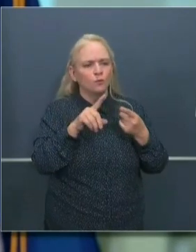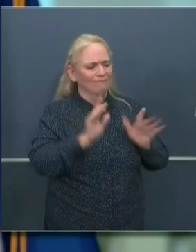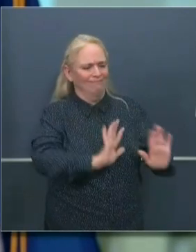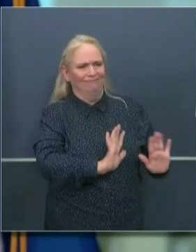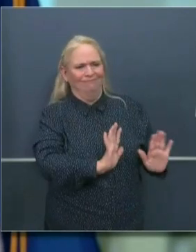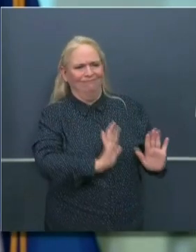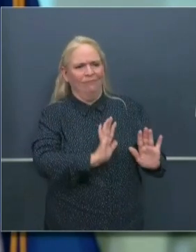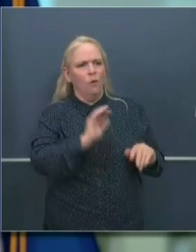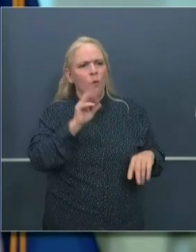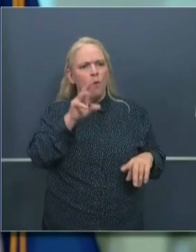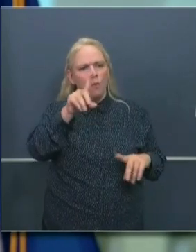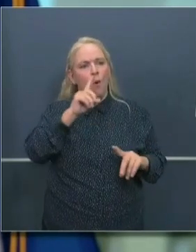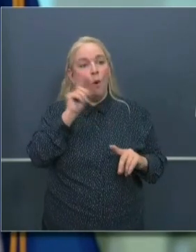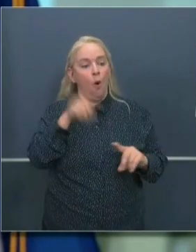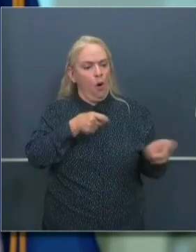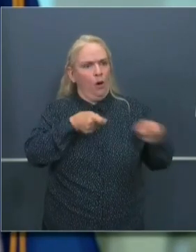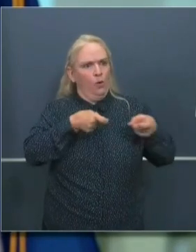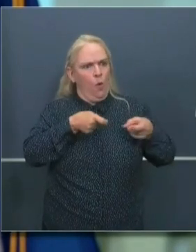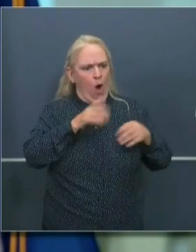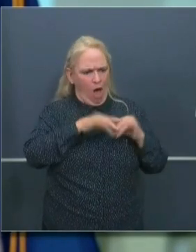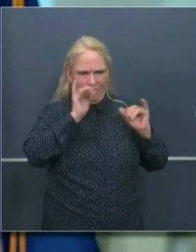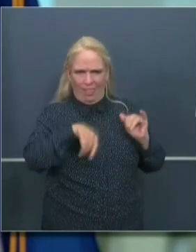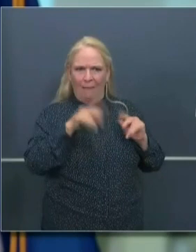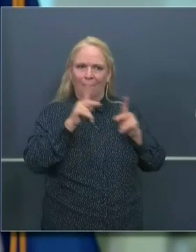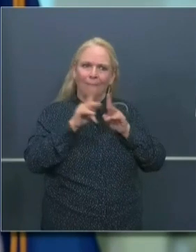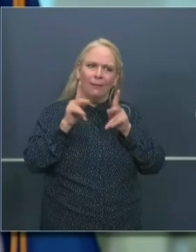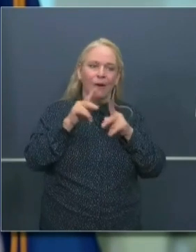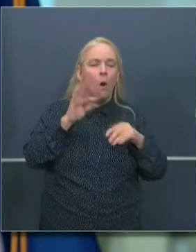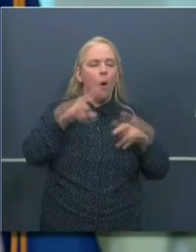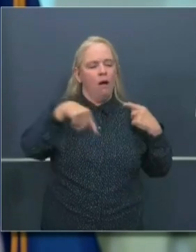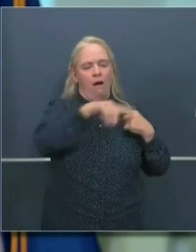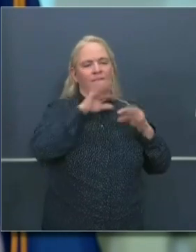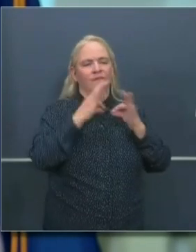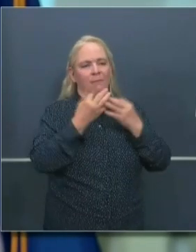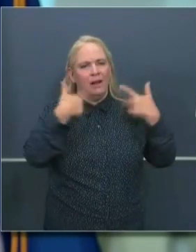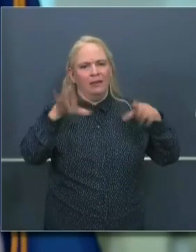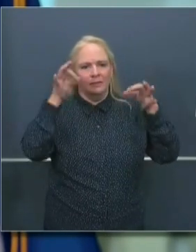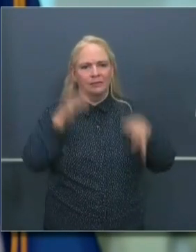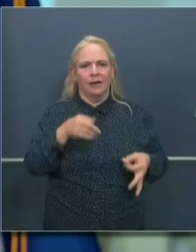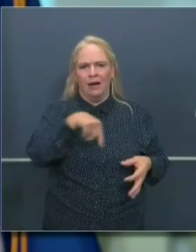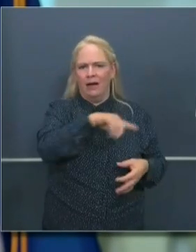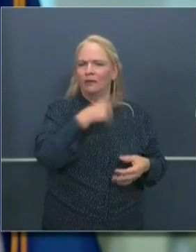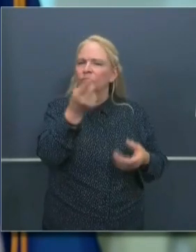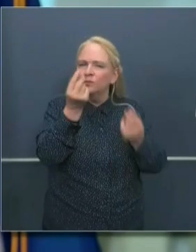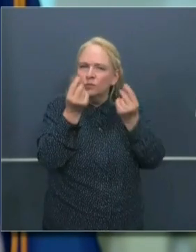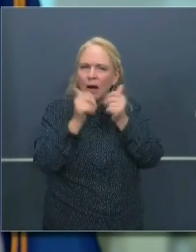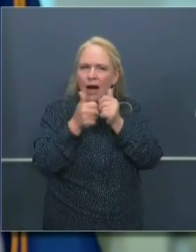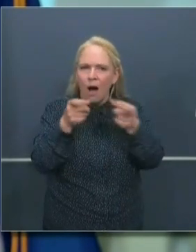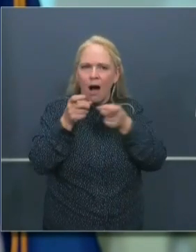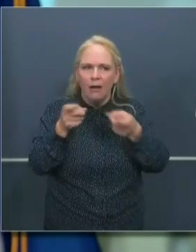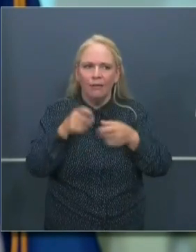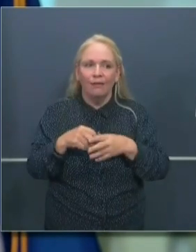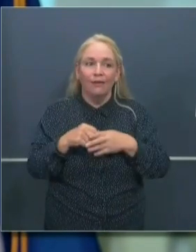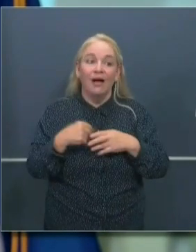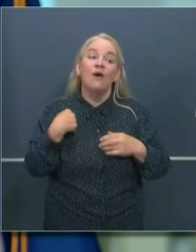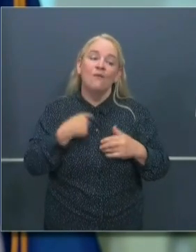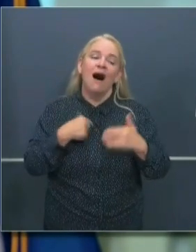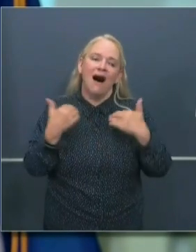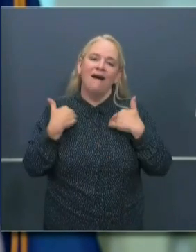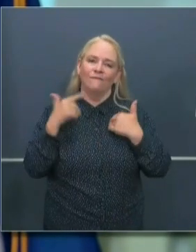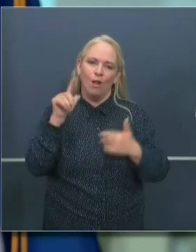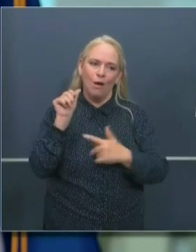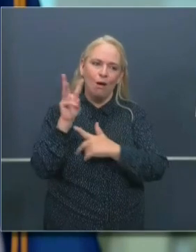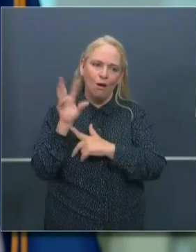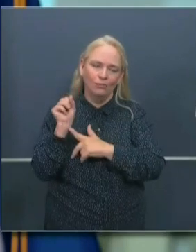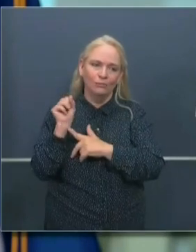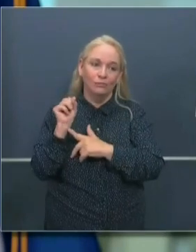that sort of just up to everybody to do on their own? Yeah, it's look, all of this, there are laws on the books that if we tried to